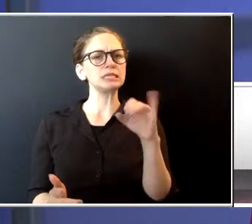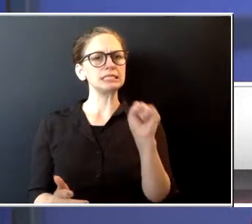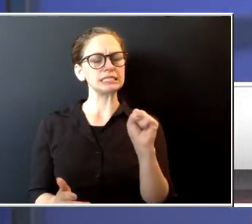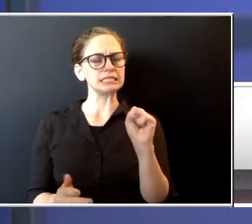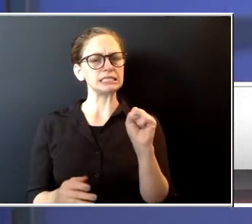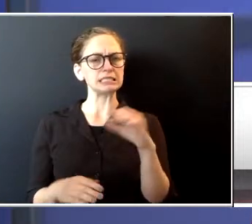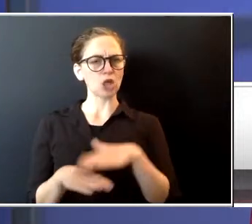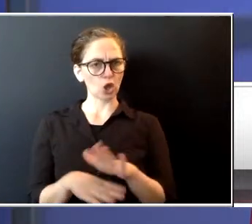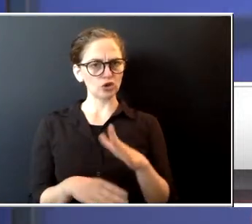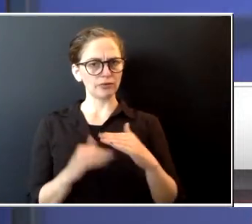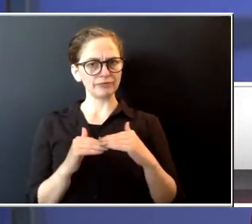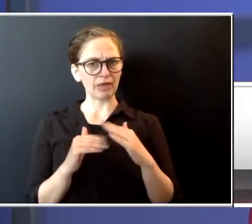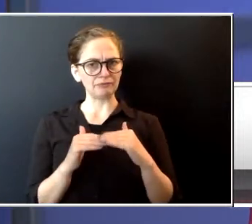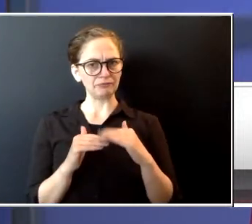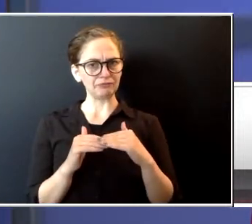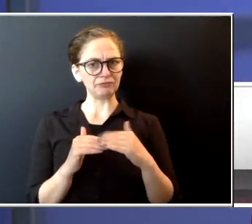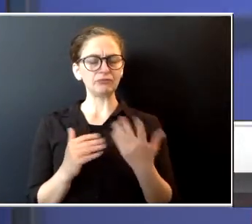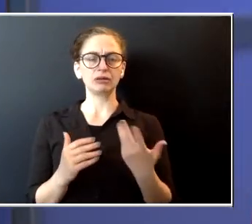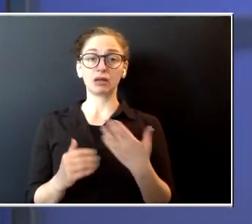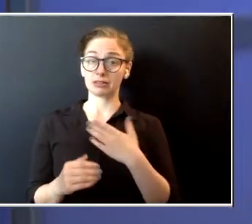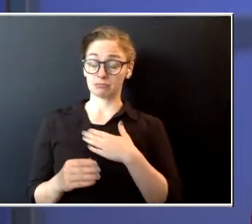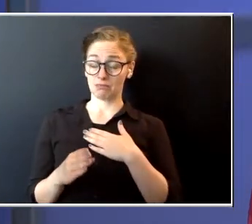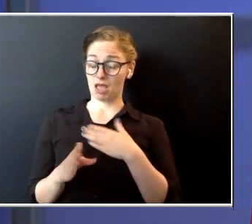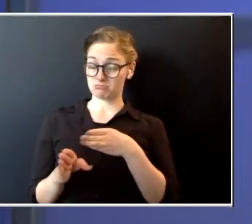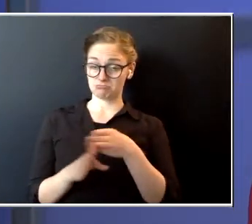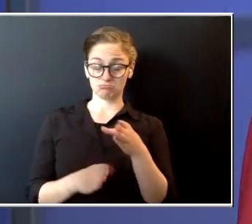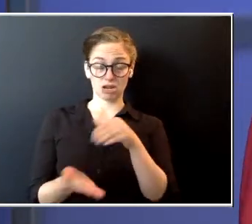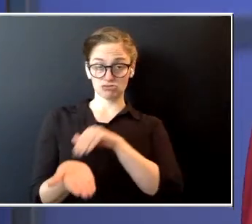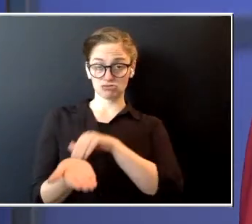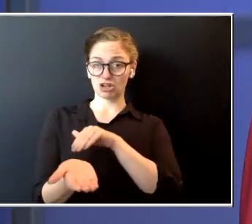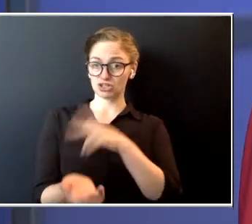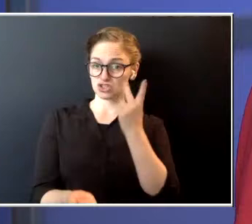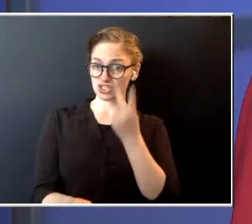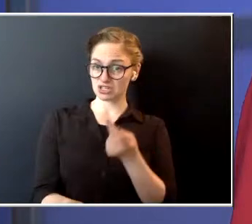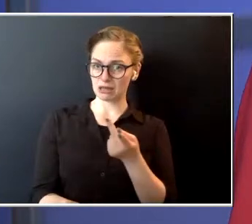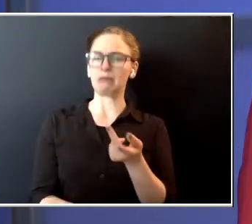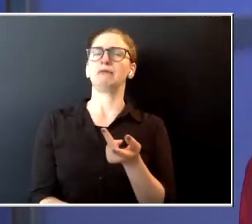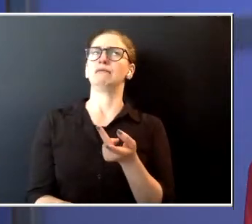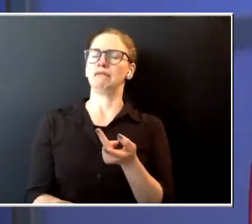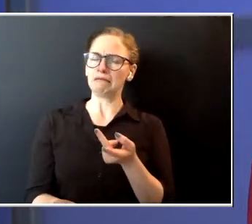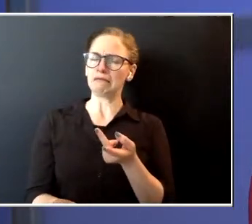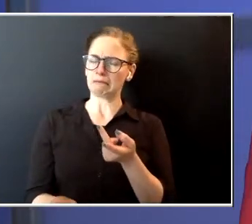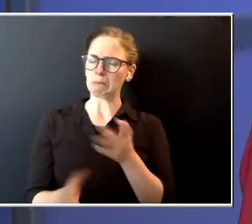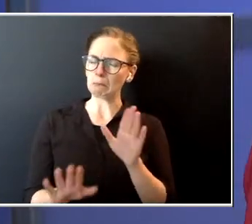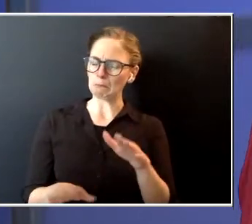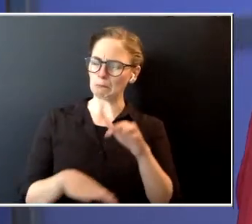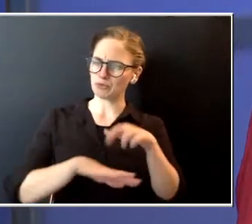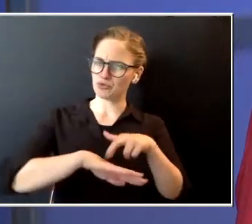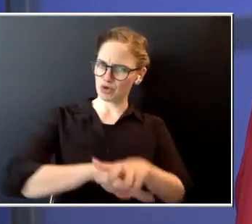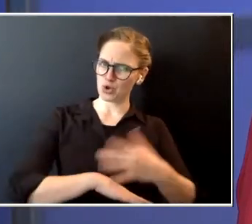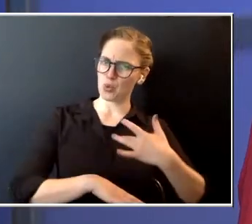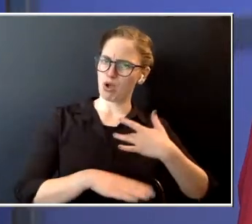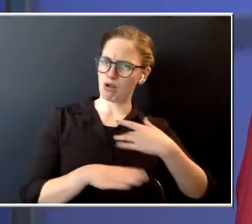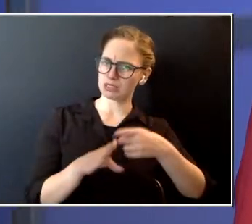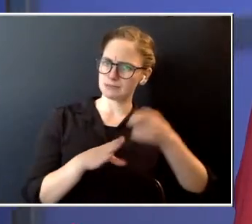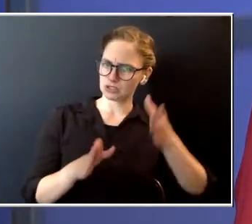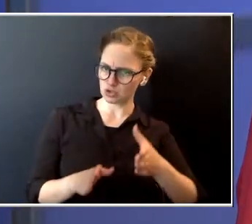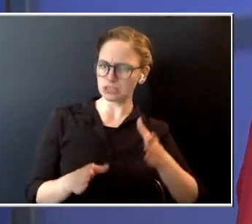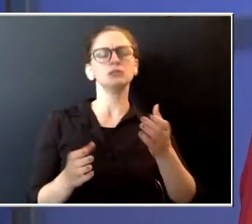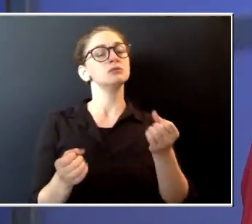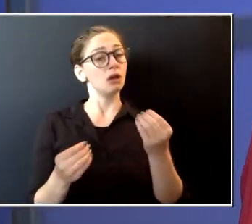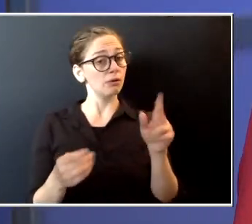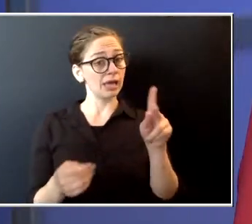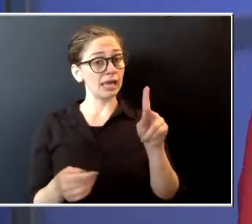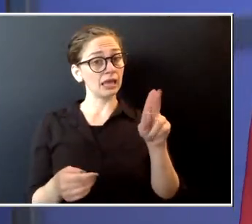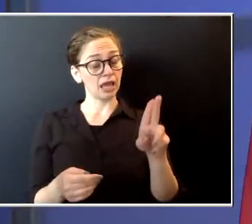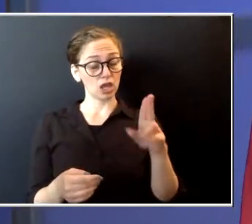care physician, she saw that, and she said, well, let's get your heart looked at. So they did. KU looked at it, and sure enough, they said,